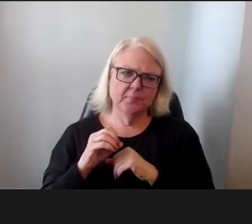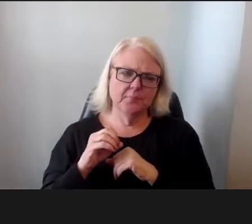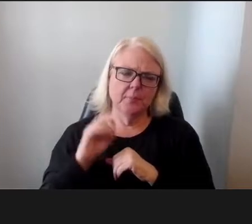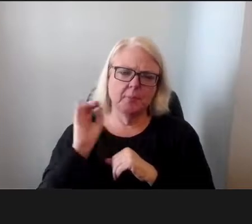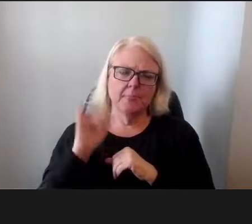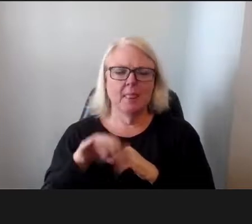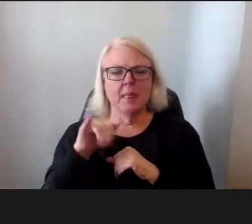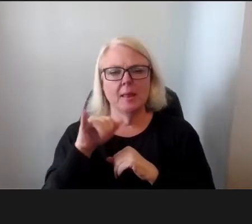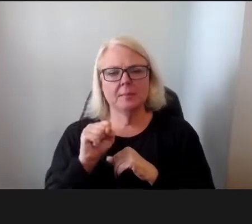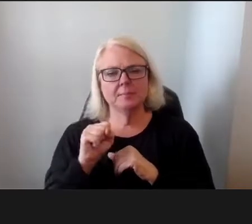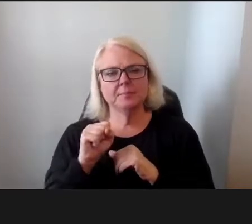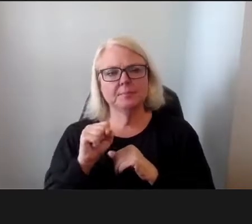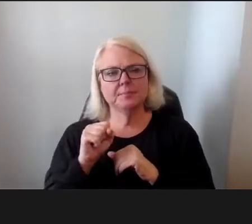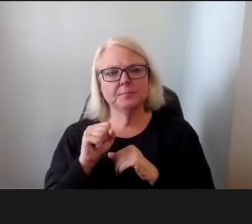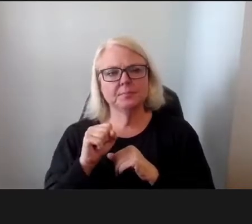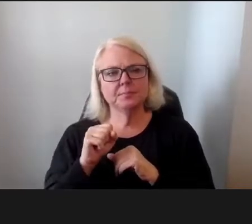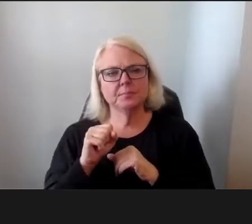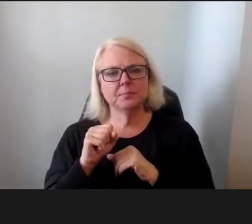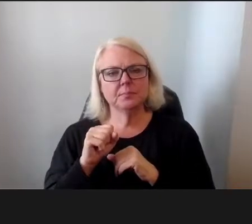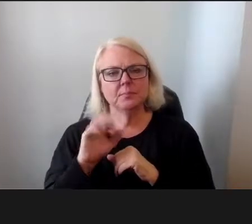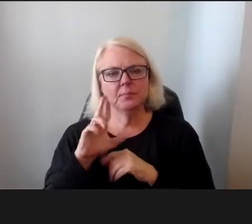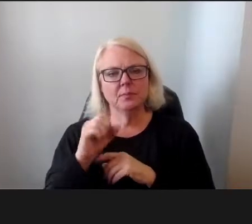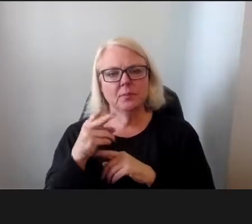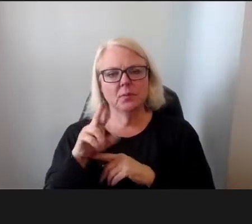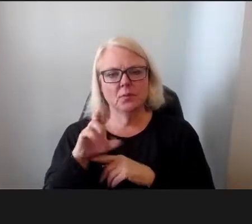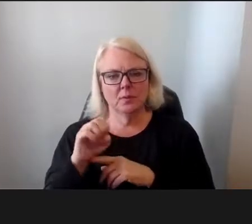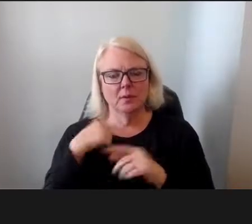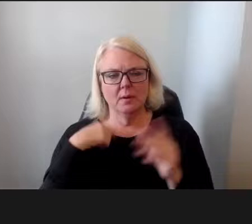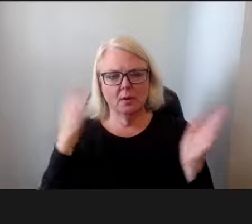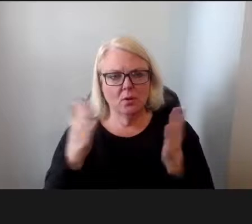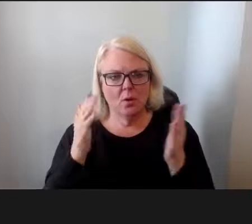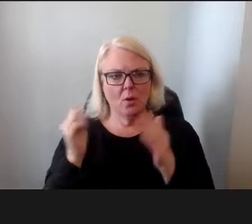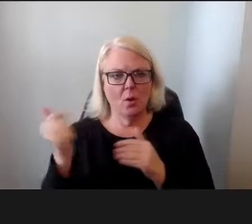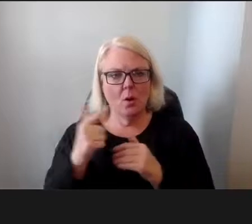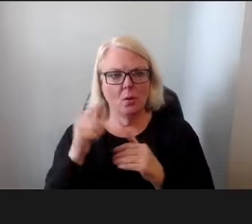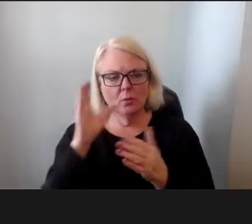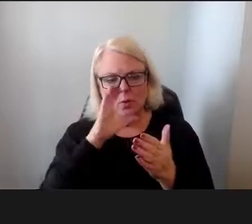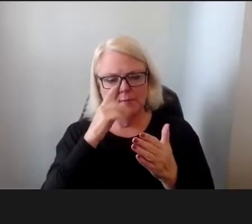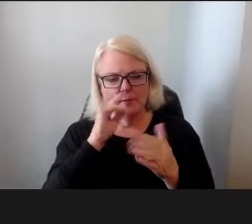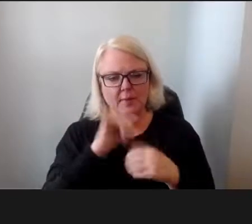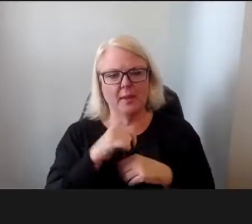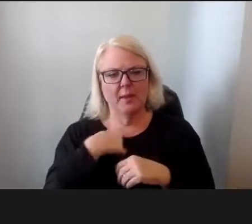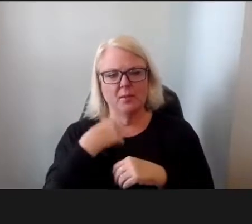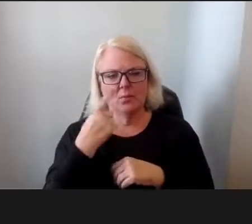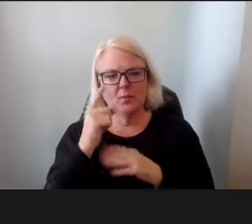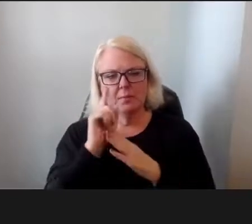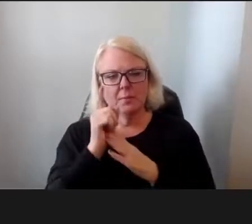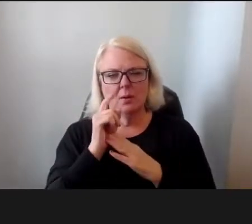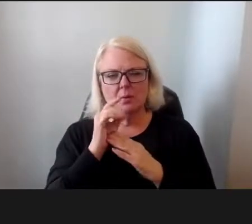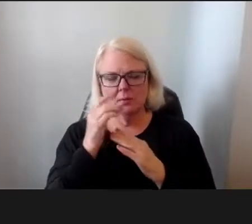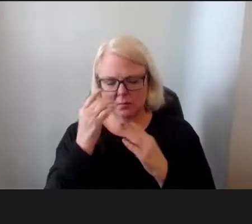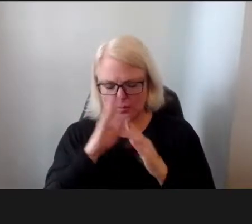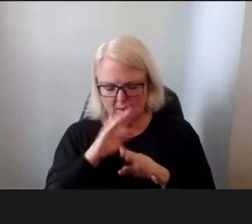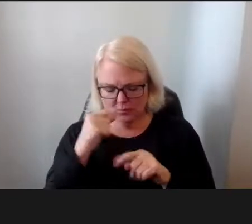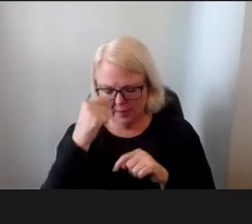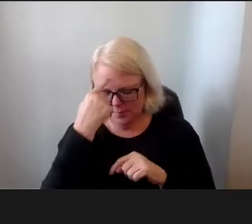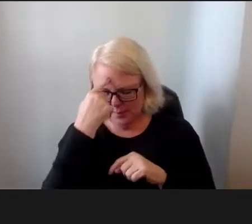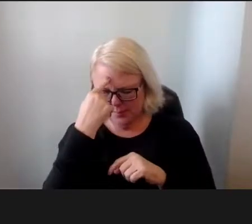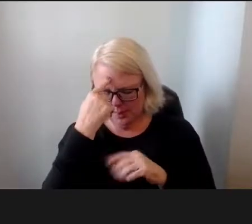That is a resource I definitely encourage everyone to look up. I'm just gonna take one moment of quiet to try to remember the